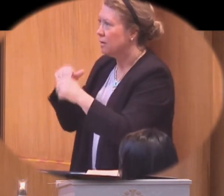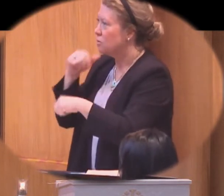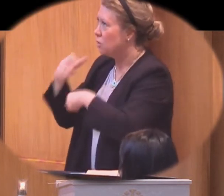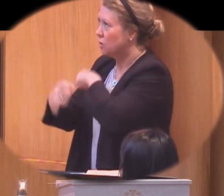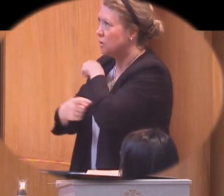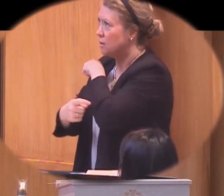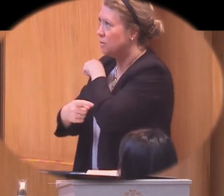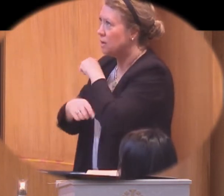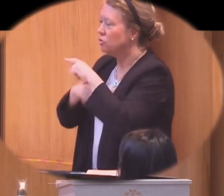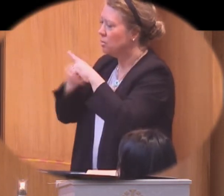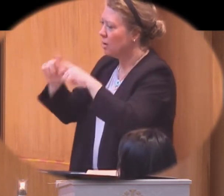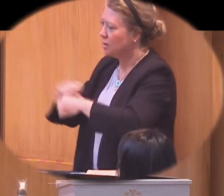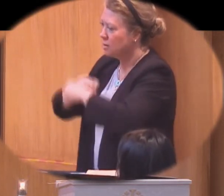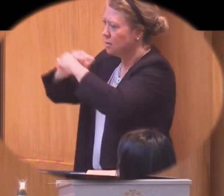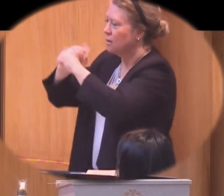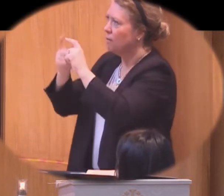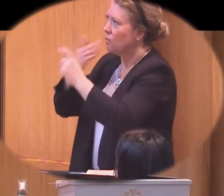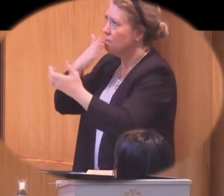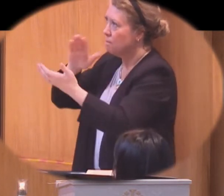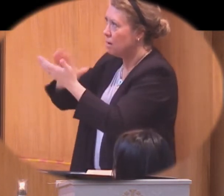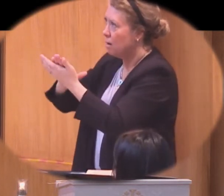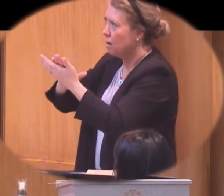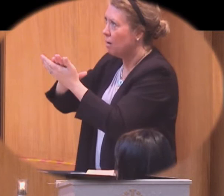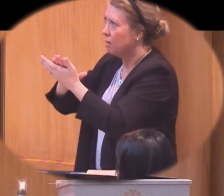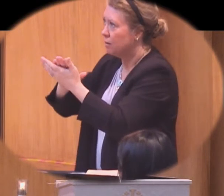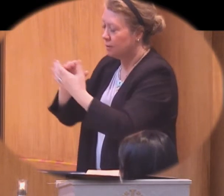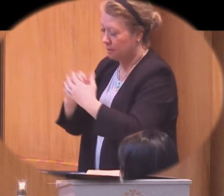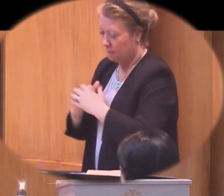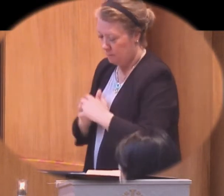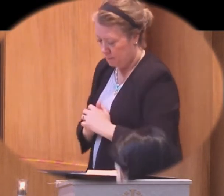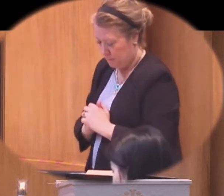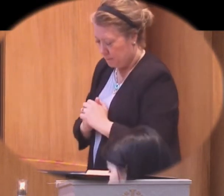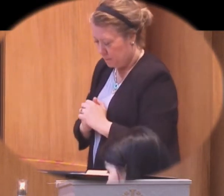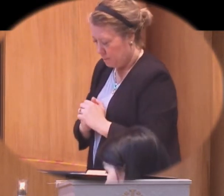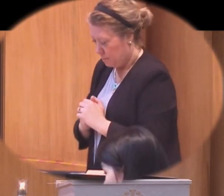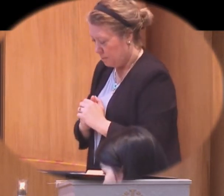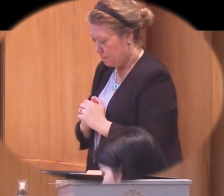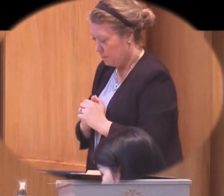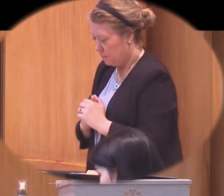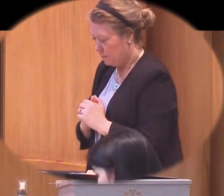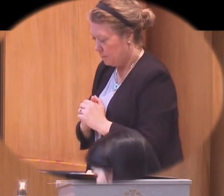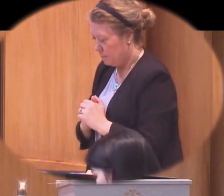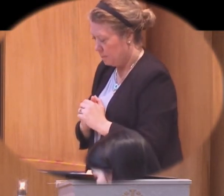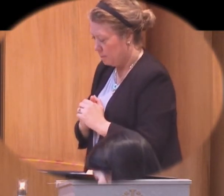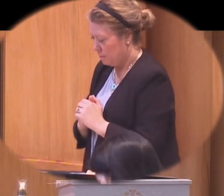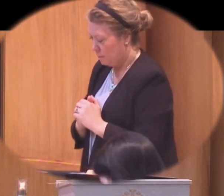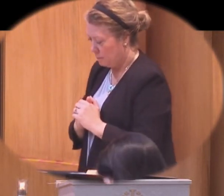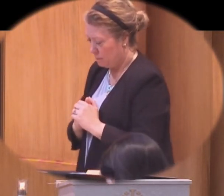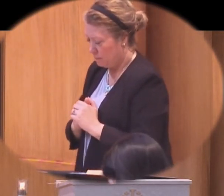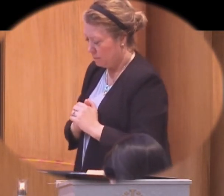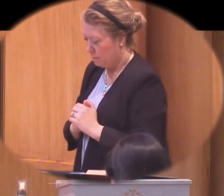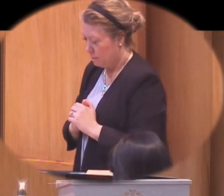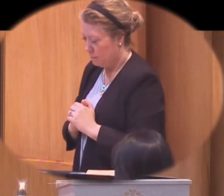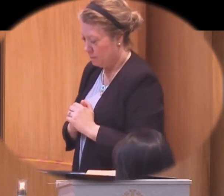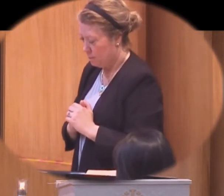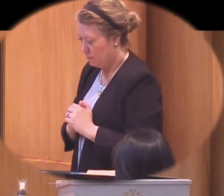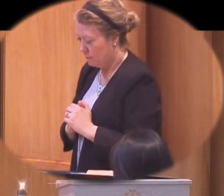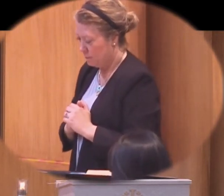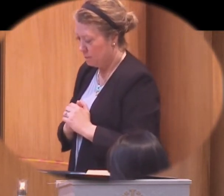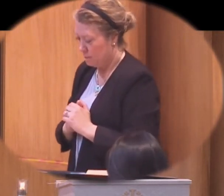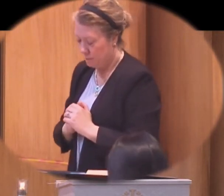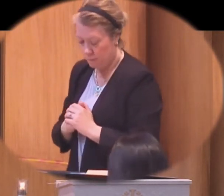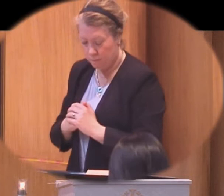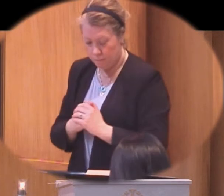we forgive those who trespass against us. And lead us not into temptation, but deliver us